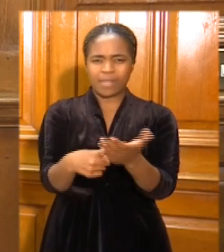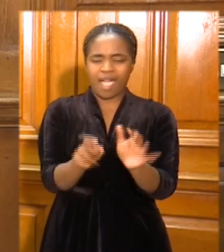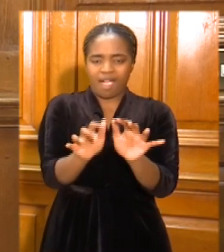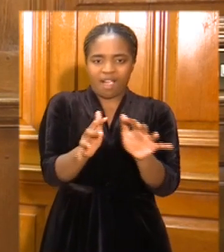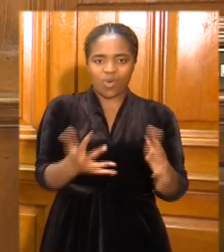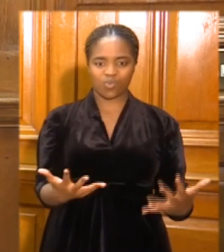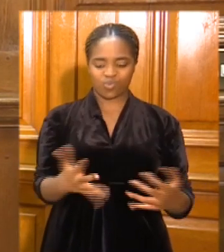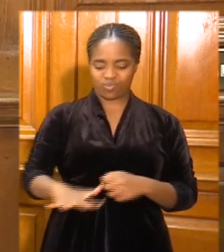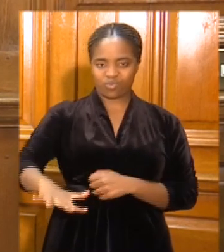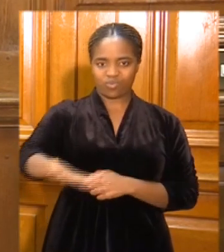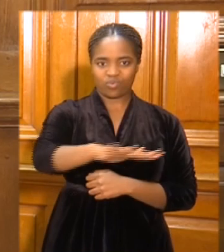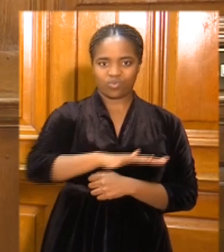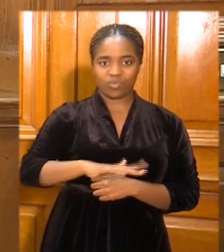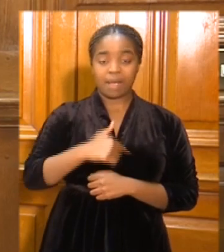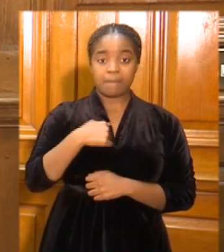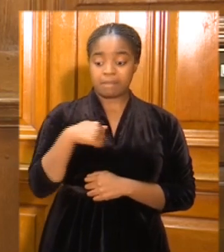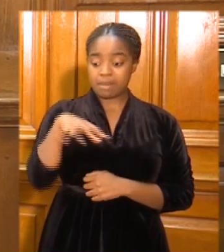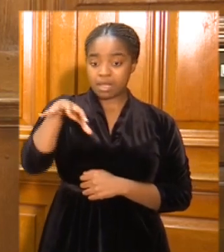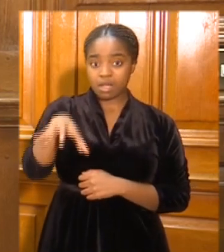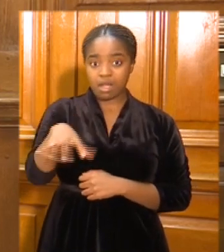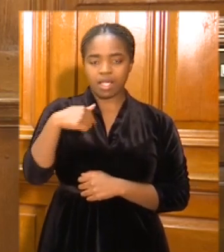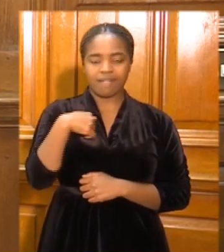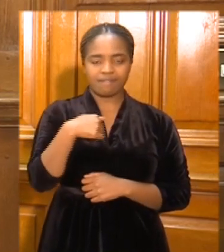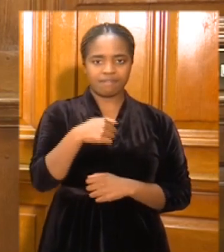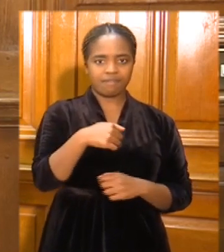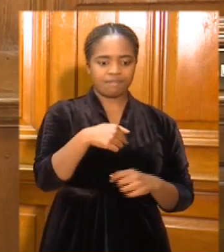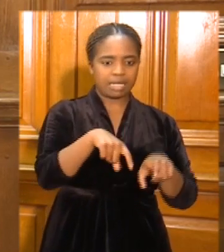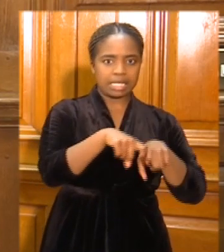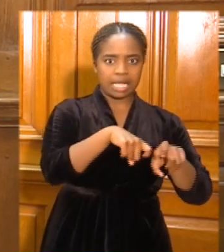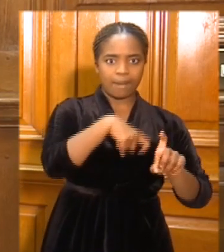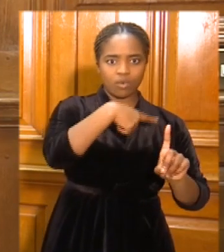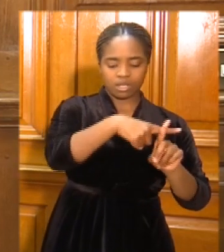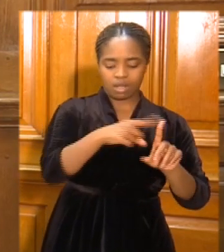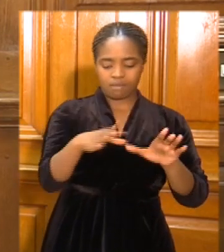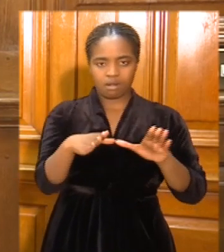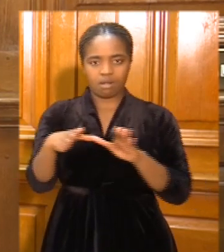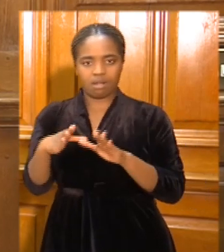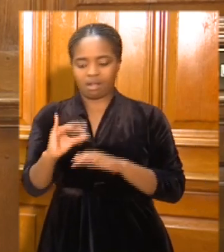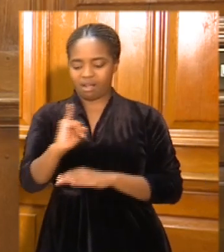make quarantine facilities available for their workers as well.